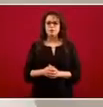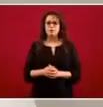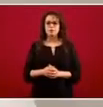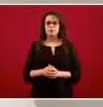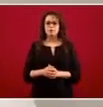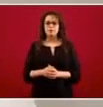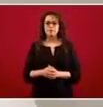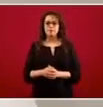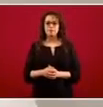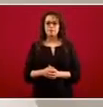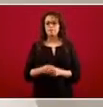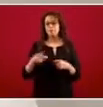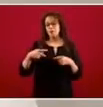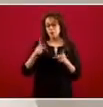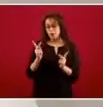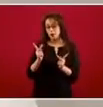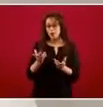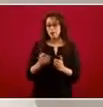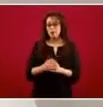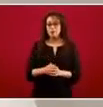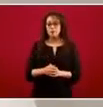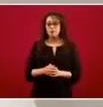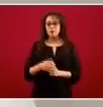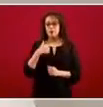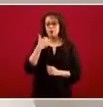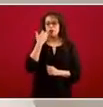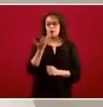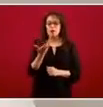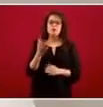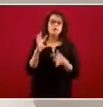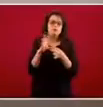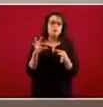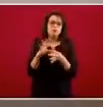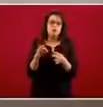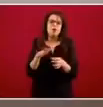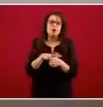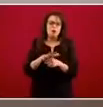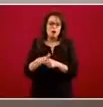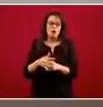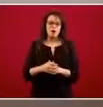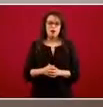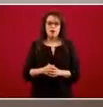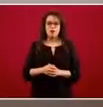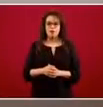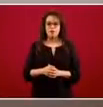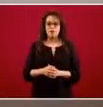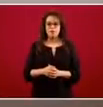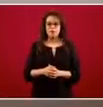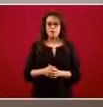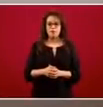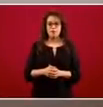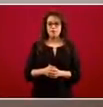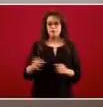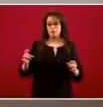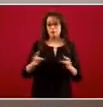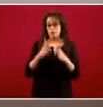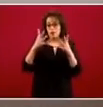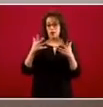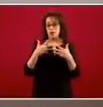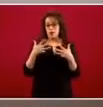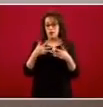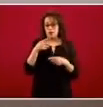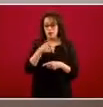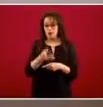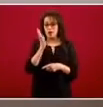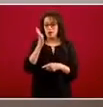within this specific situation. But what I would like to say right now is that the fact that